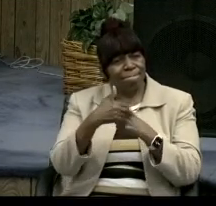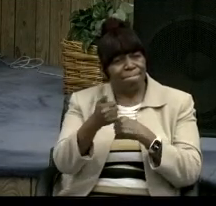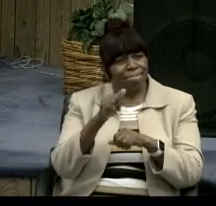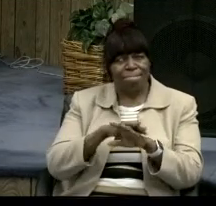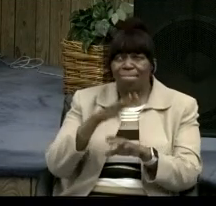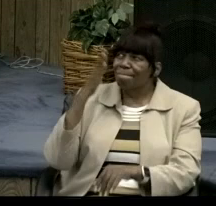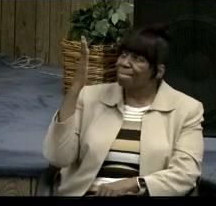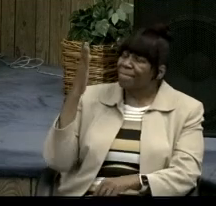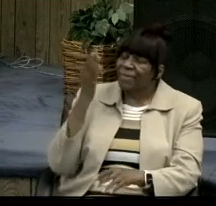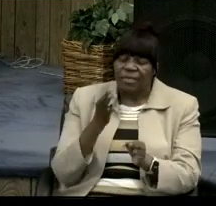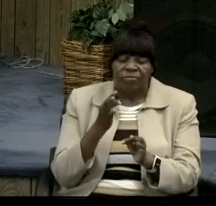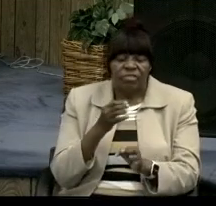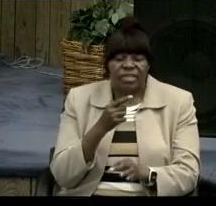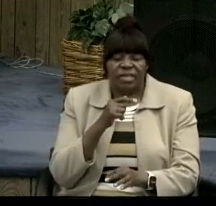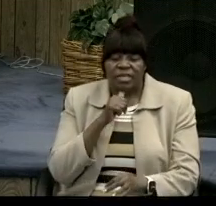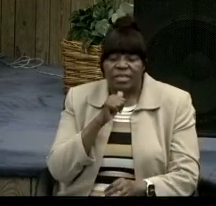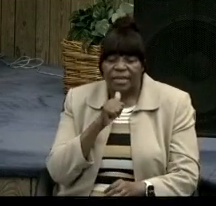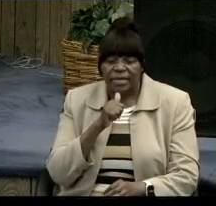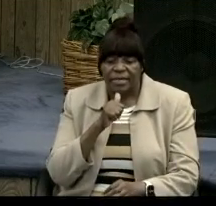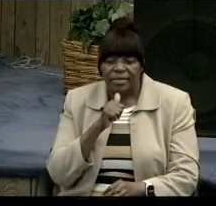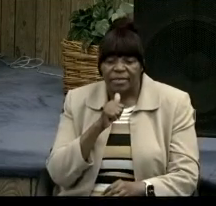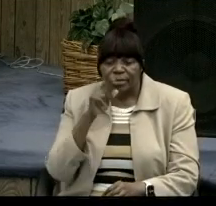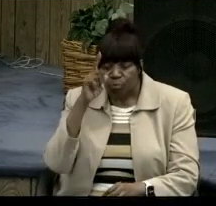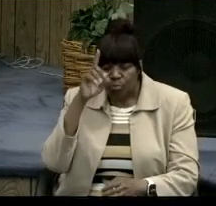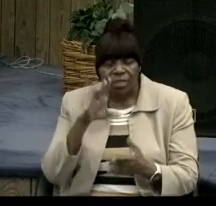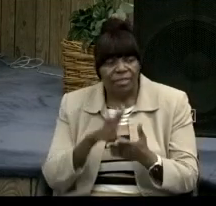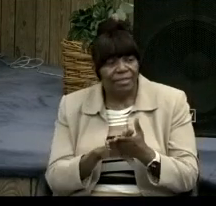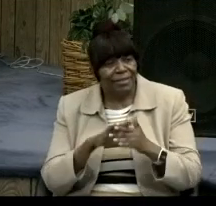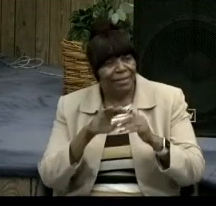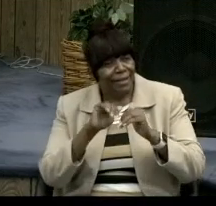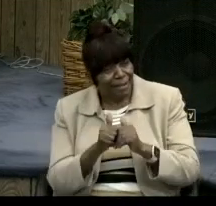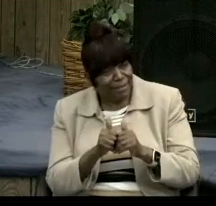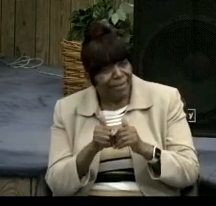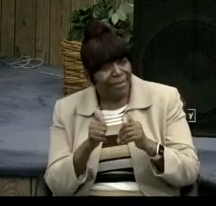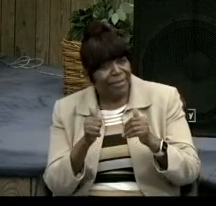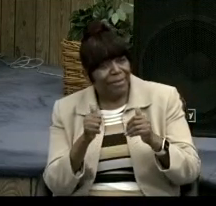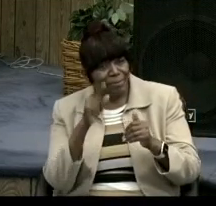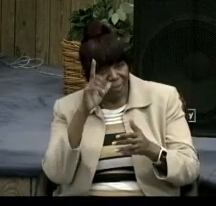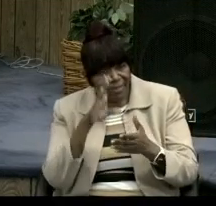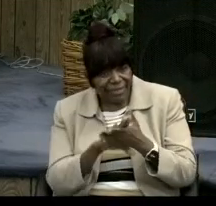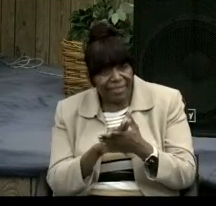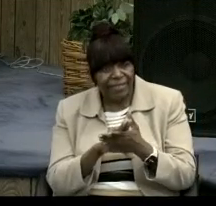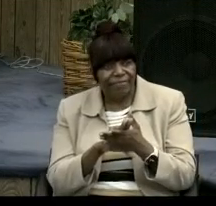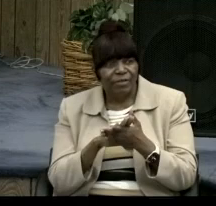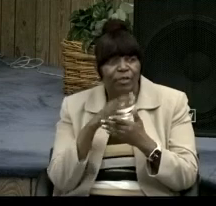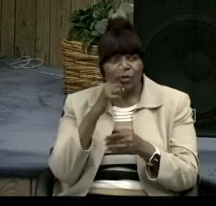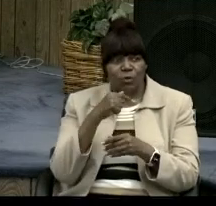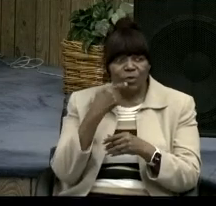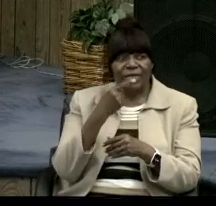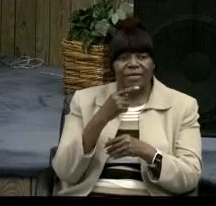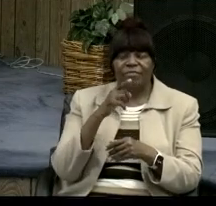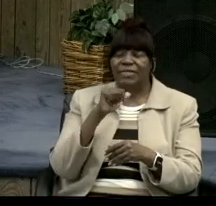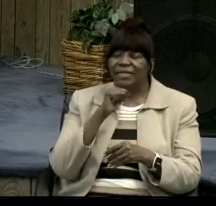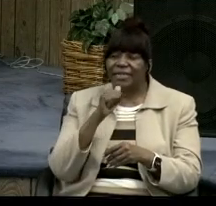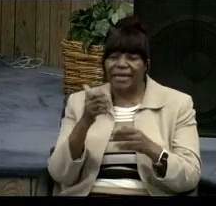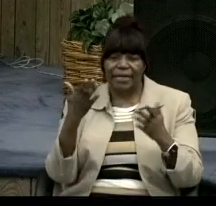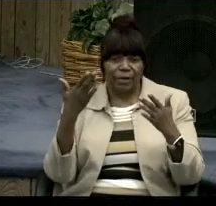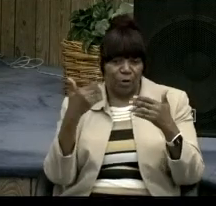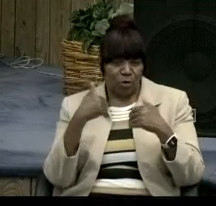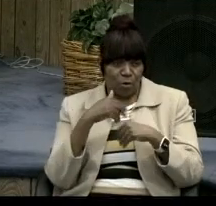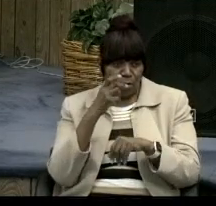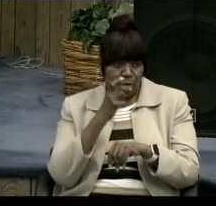not believed?" Series title, Believe. "And how shall they believe in whom they have not